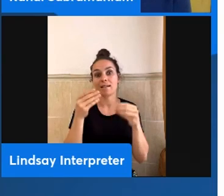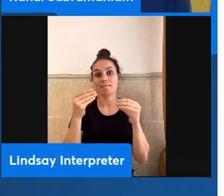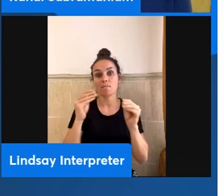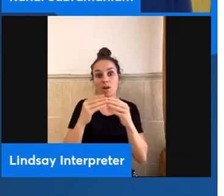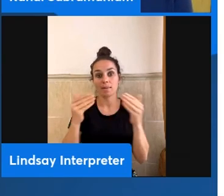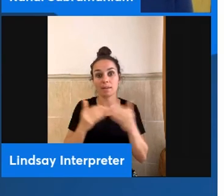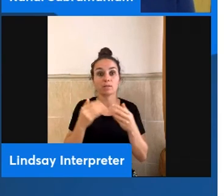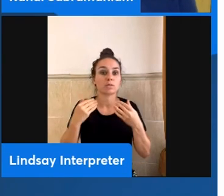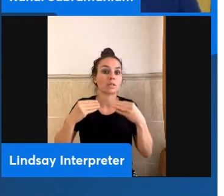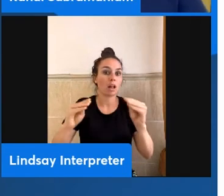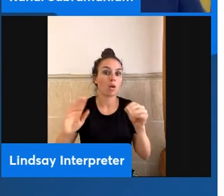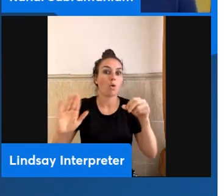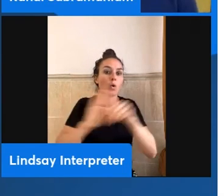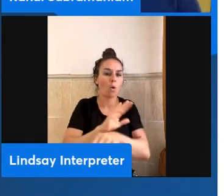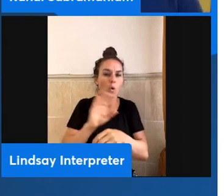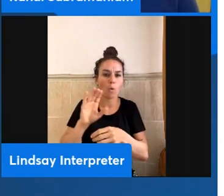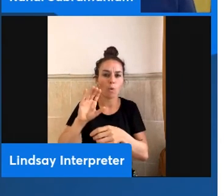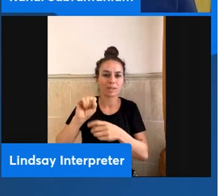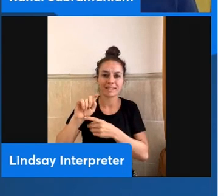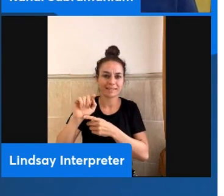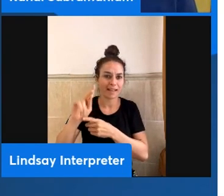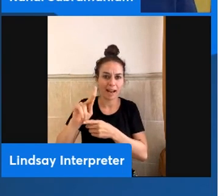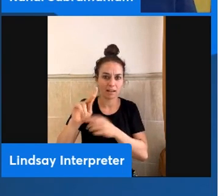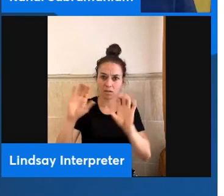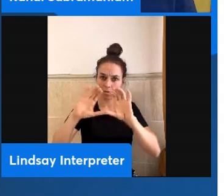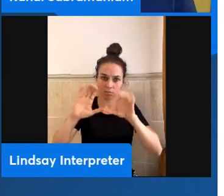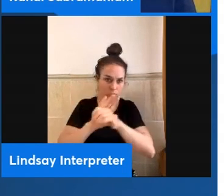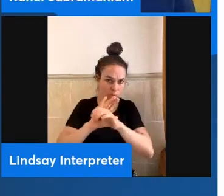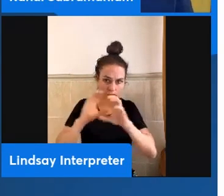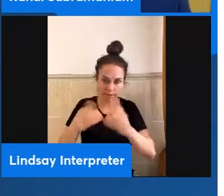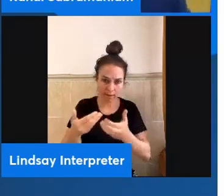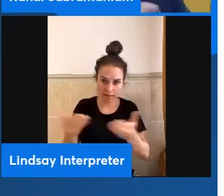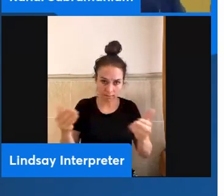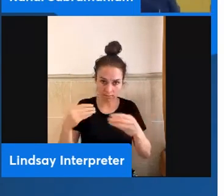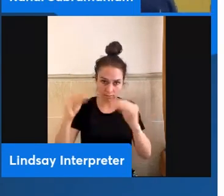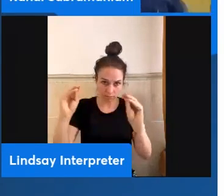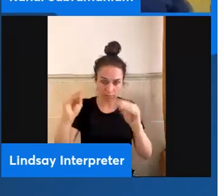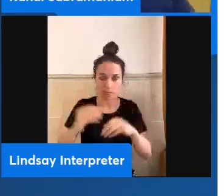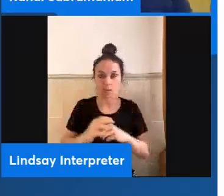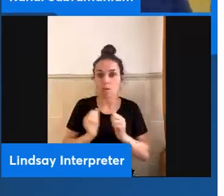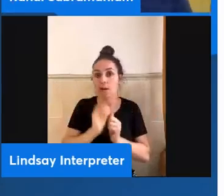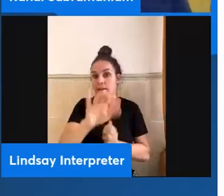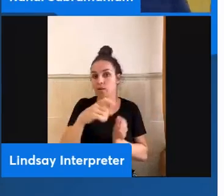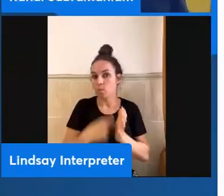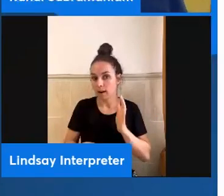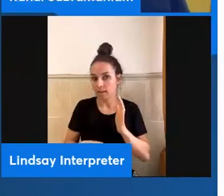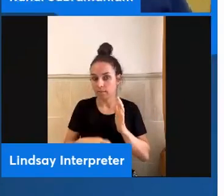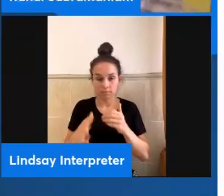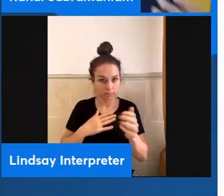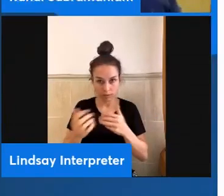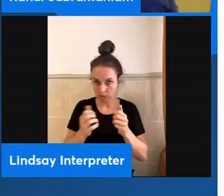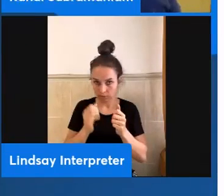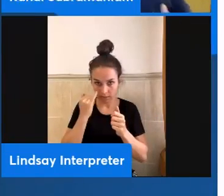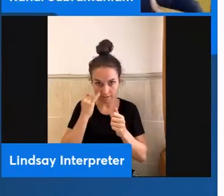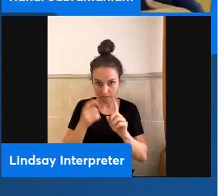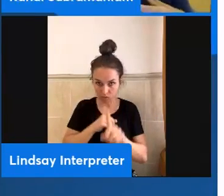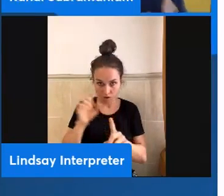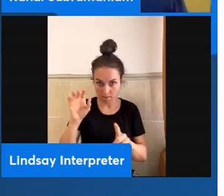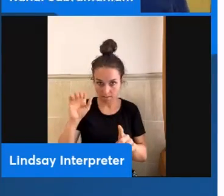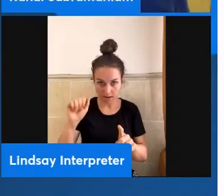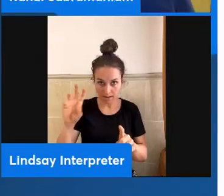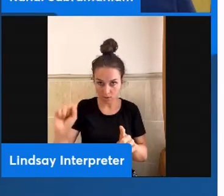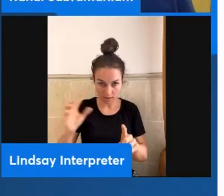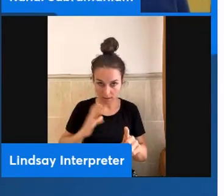whole with their terms and their pricing, even though it's on the AWS marketplace, and have it